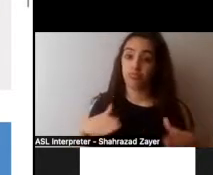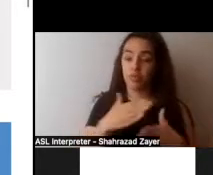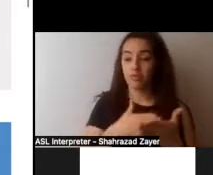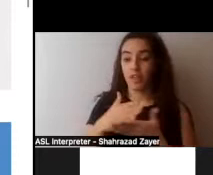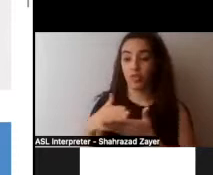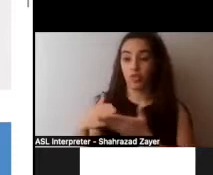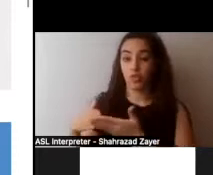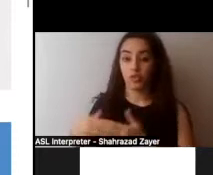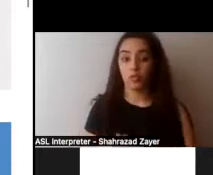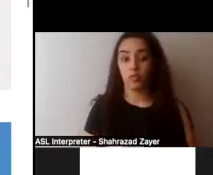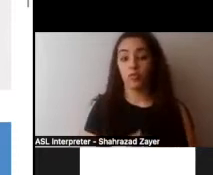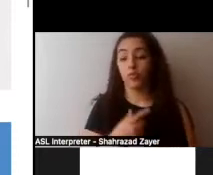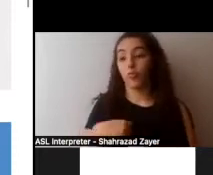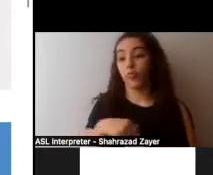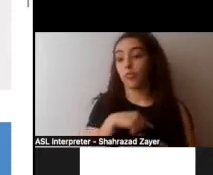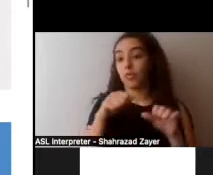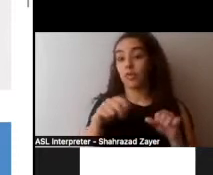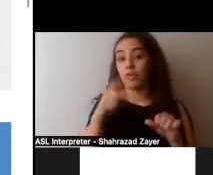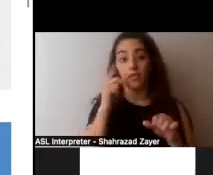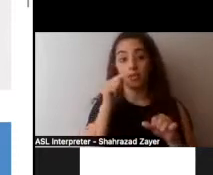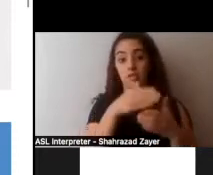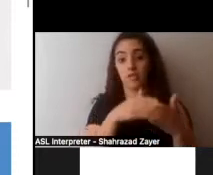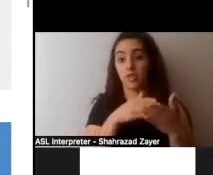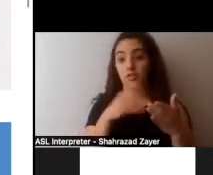this section of the report, older people who are